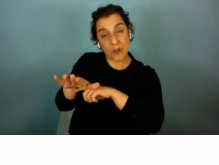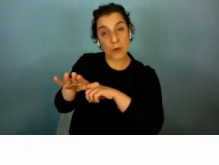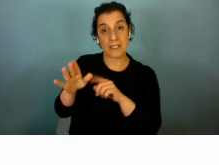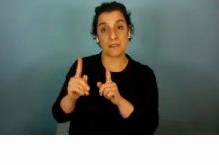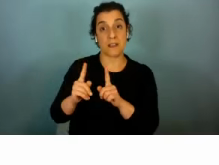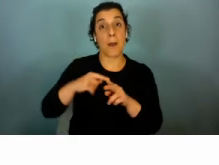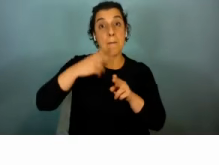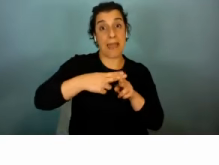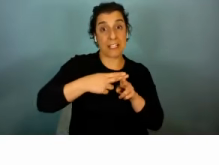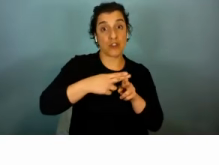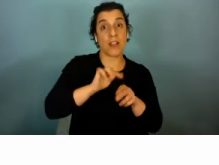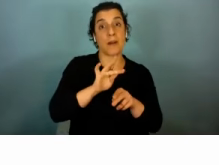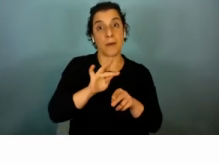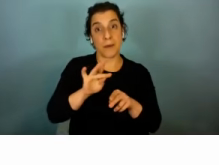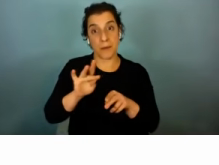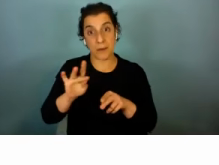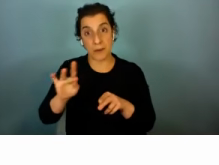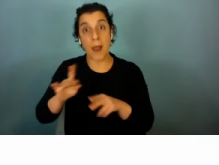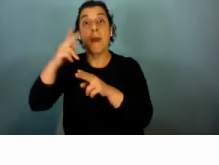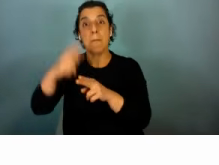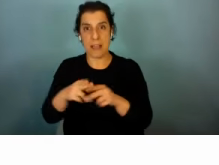between mentions on word duration.